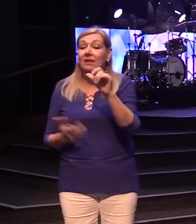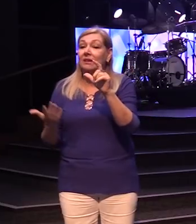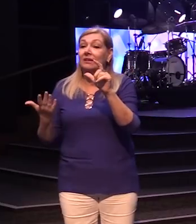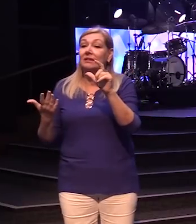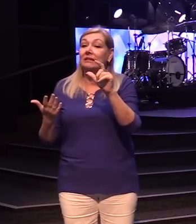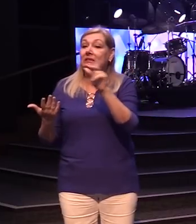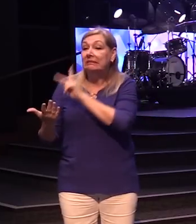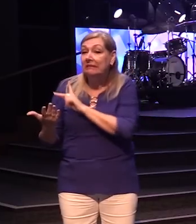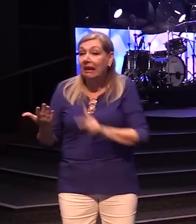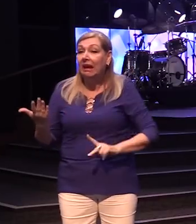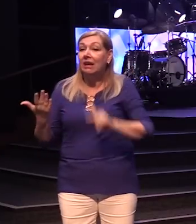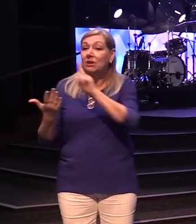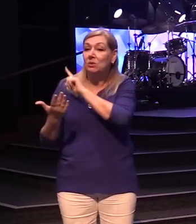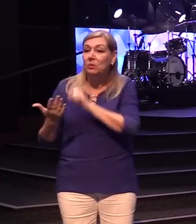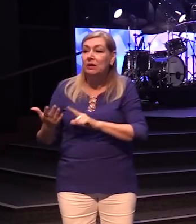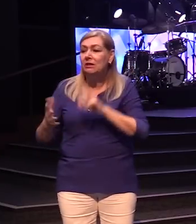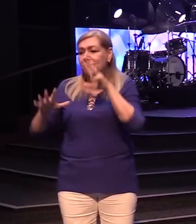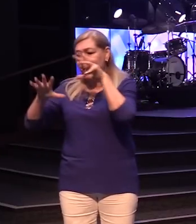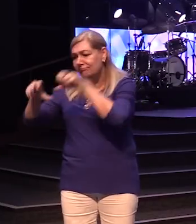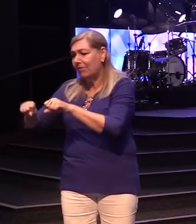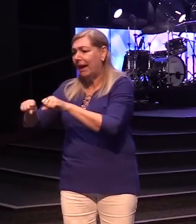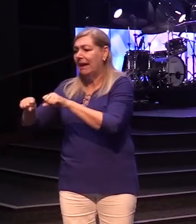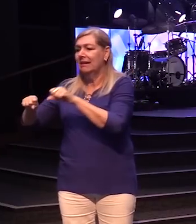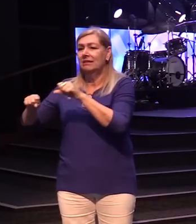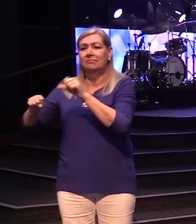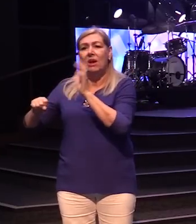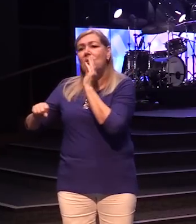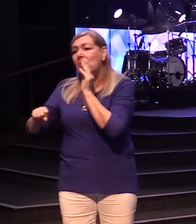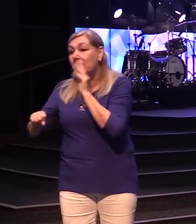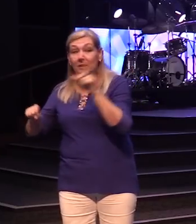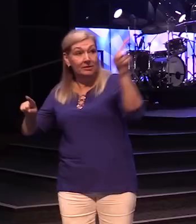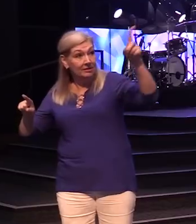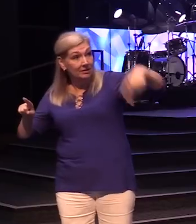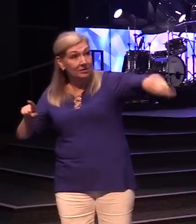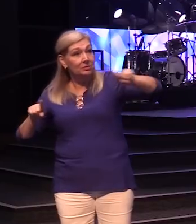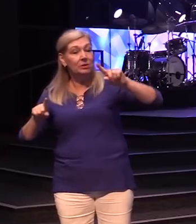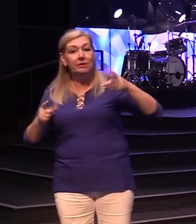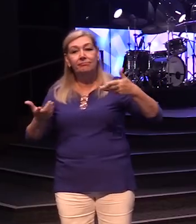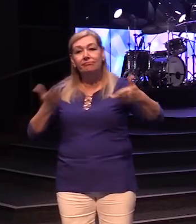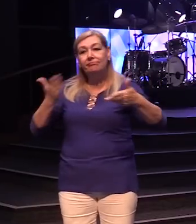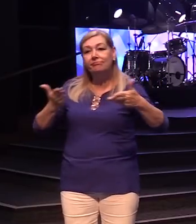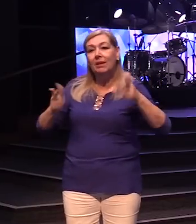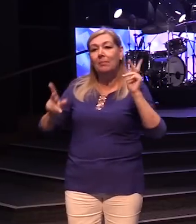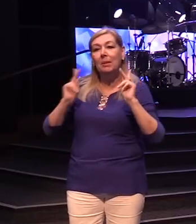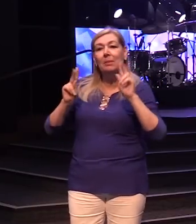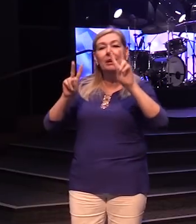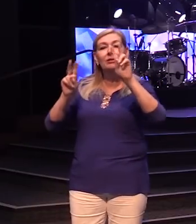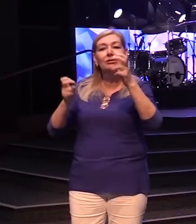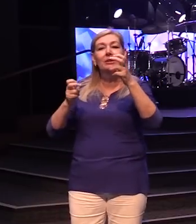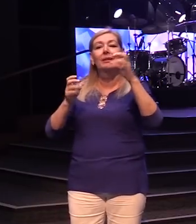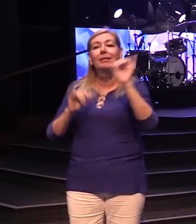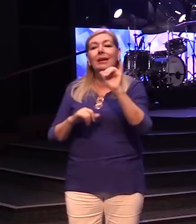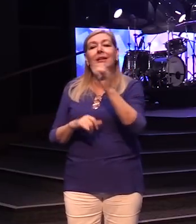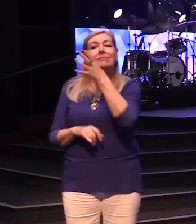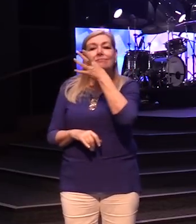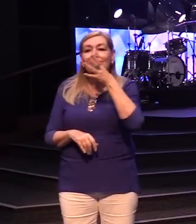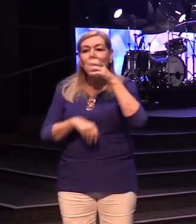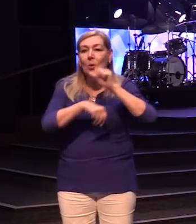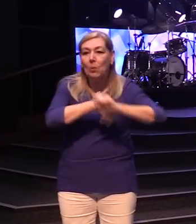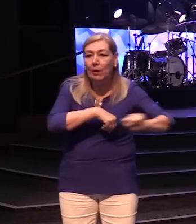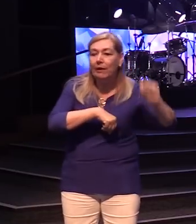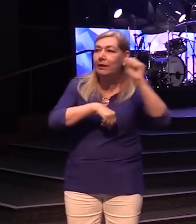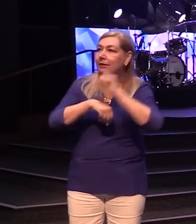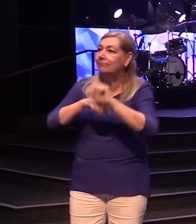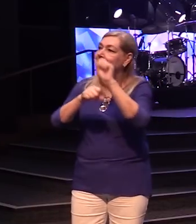would own the castle and all of the land around about, and everybody else were just serfs, sharecroppers, working his